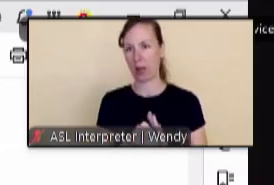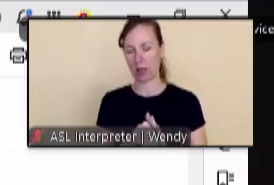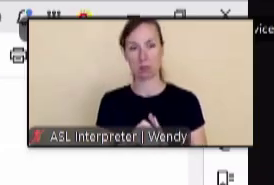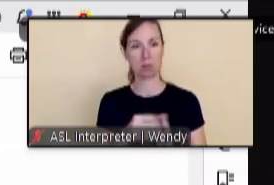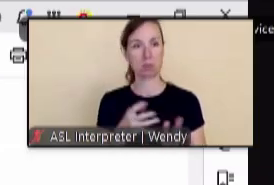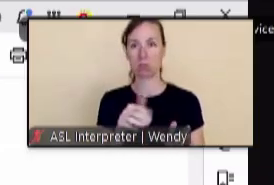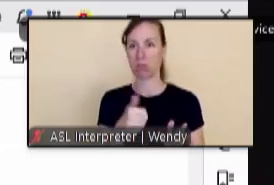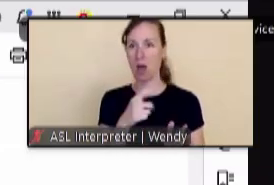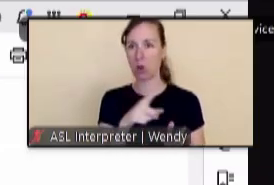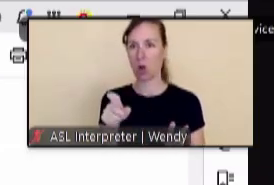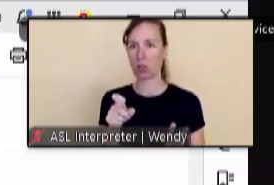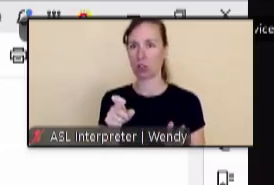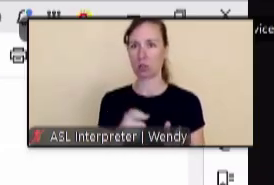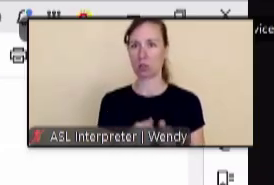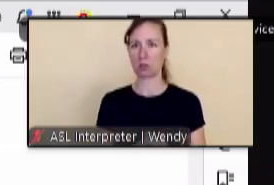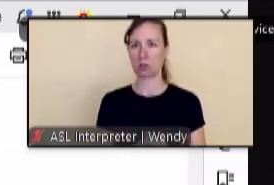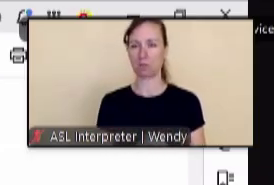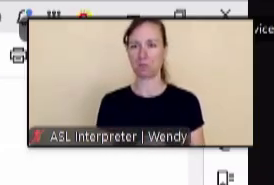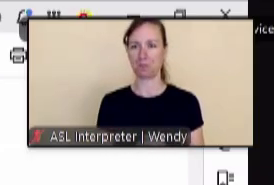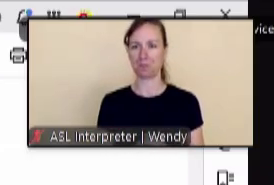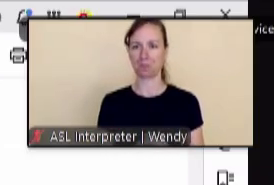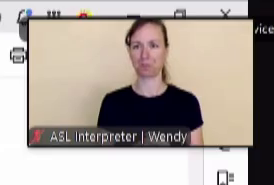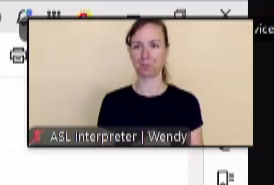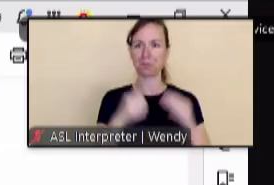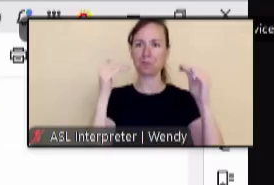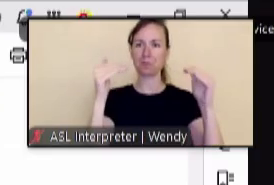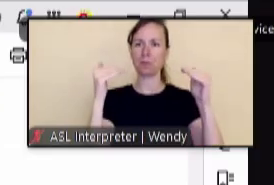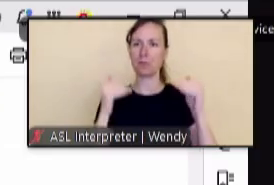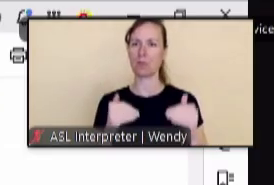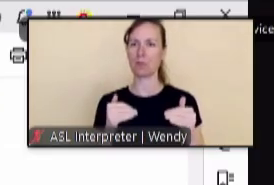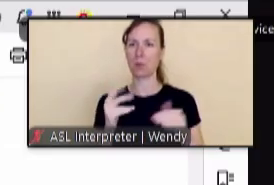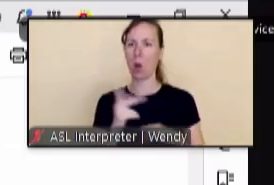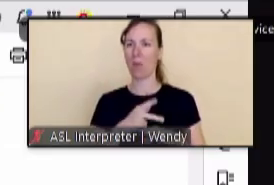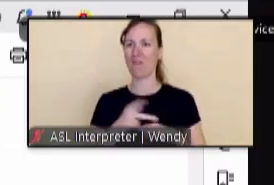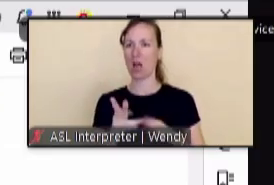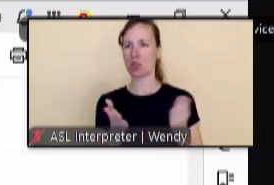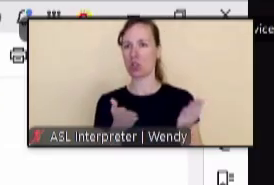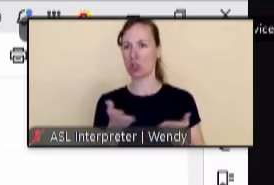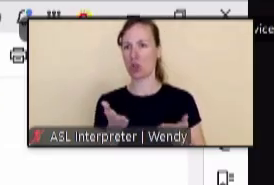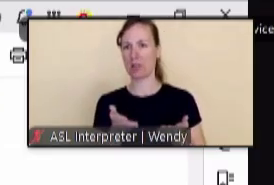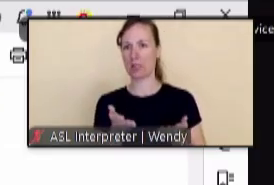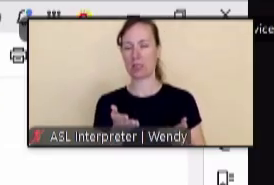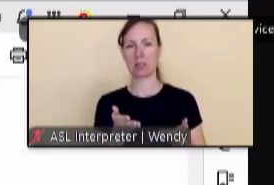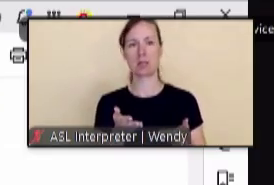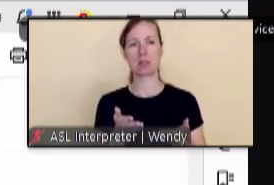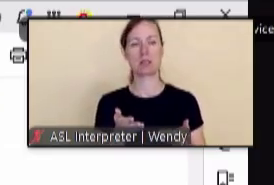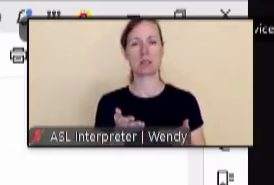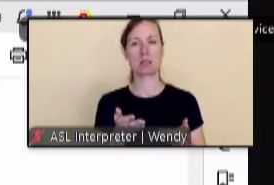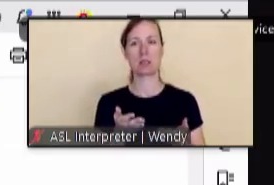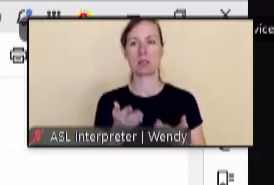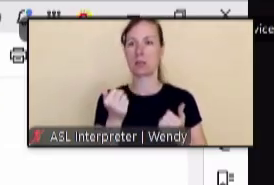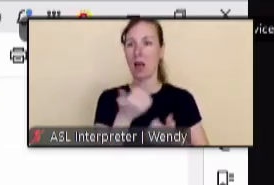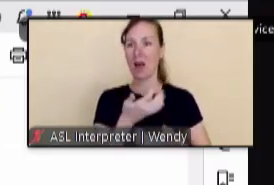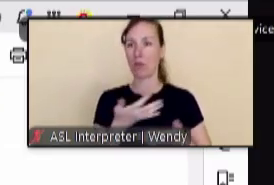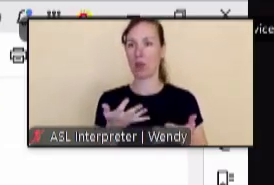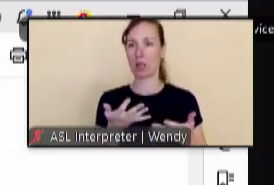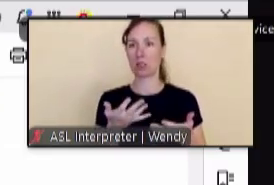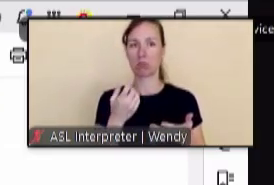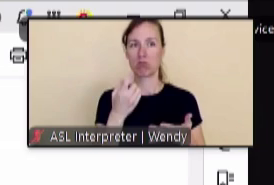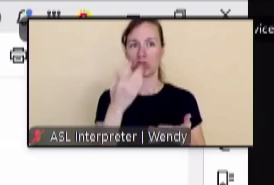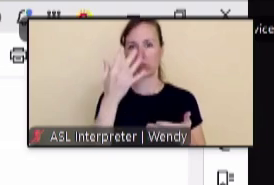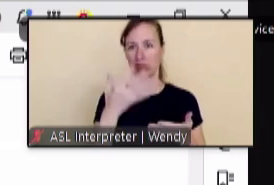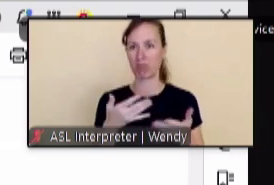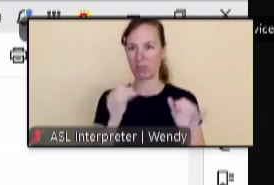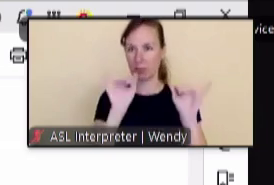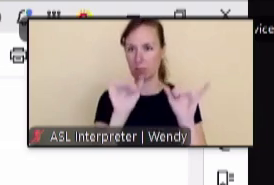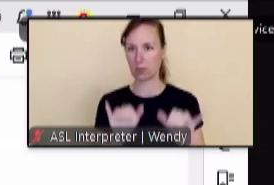Moving on down to professional services. Everything there stays pretty well the